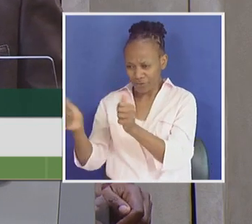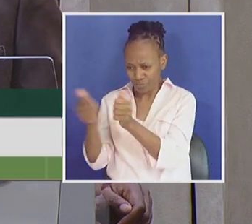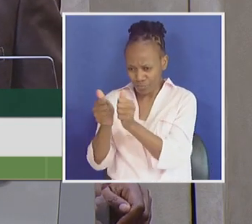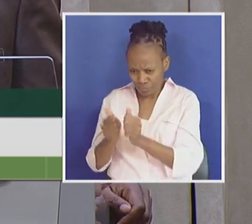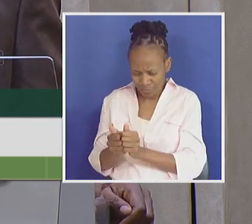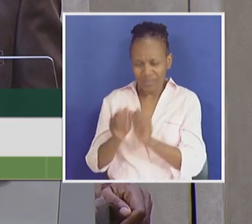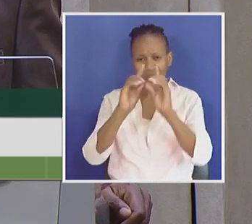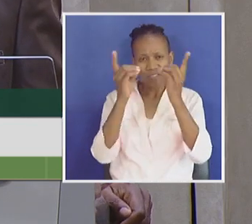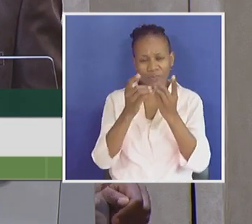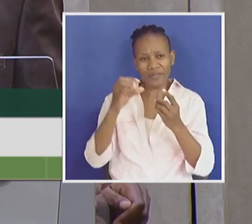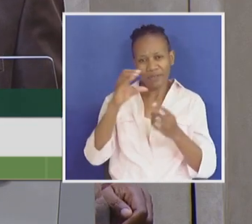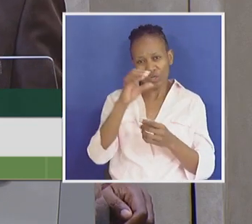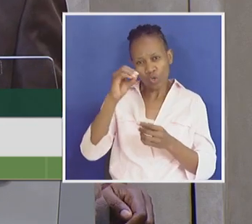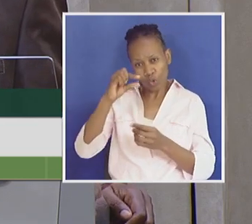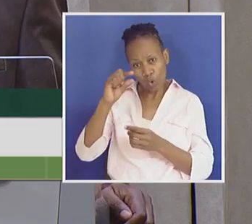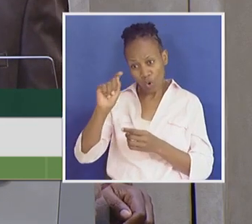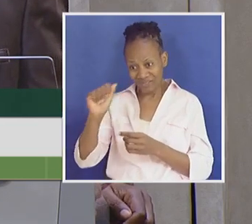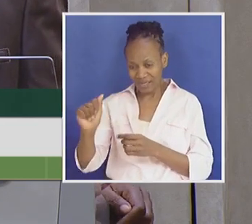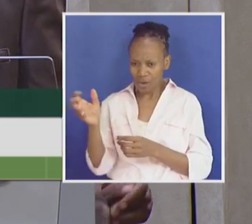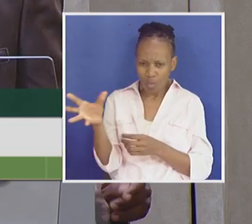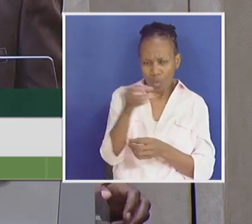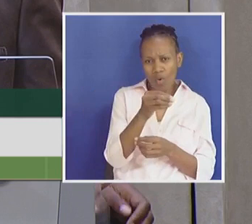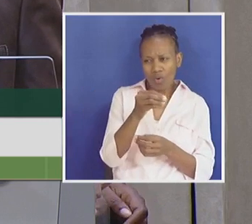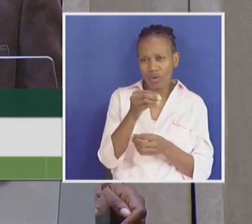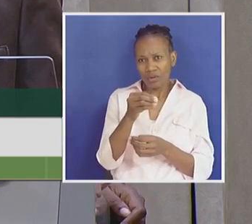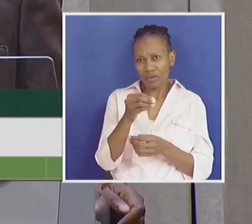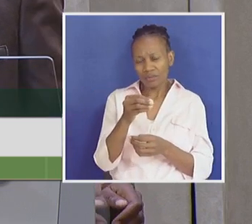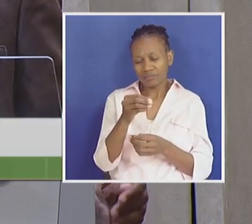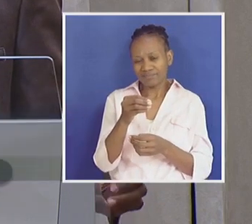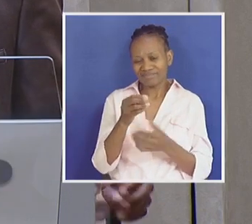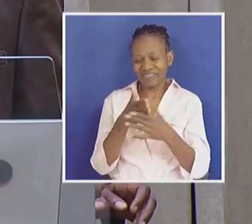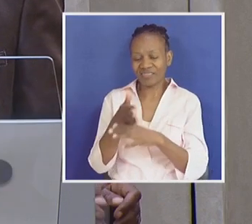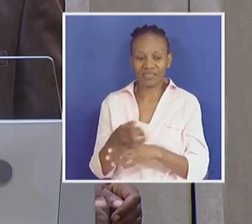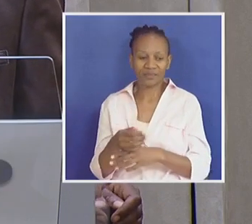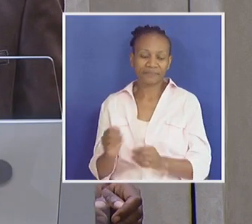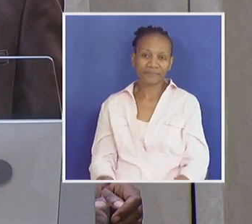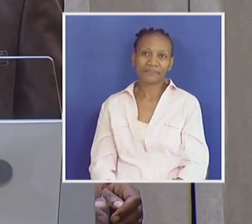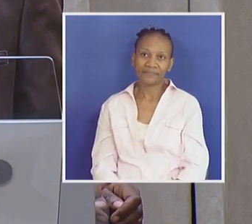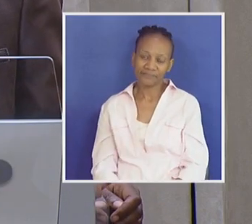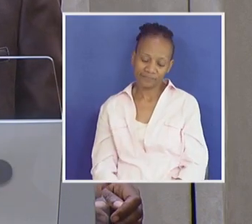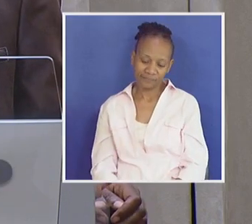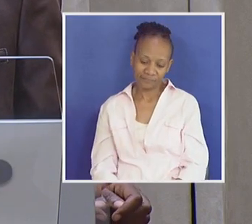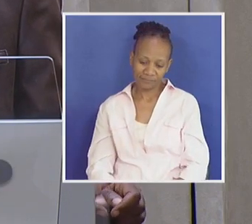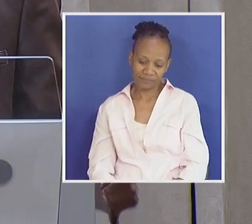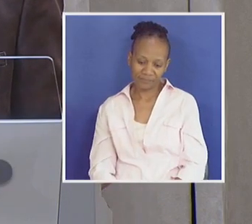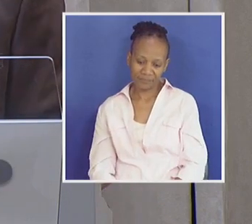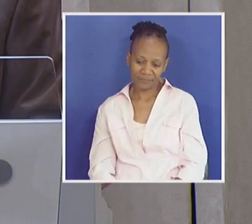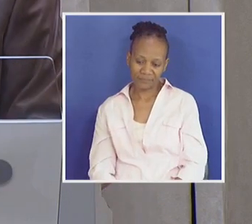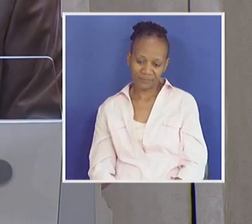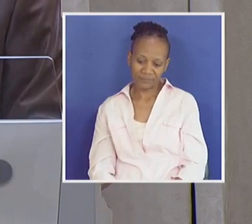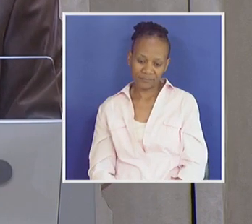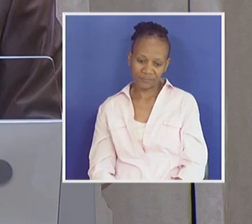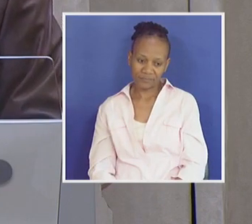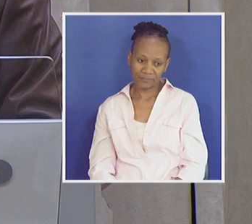Department of Cocta and councillors for their warm reception, their participation in finding a lasting solution on the challenges facing the